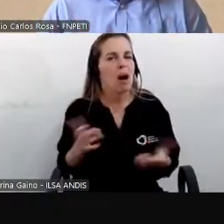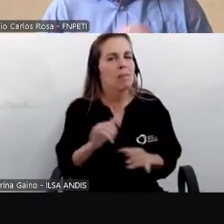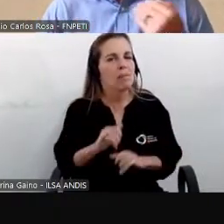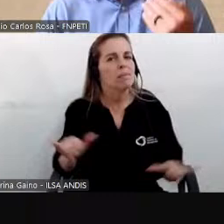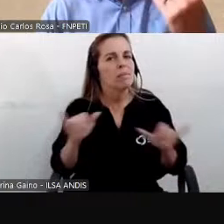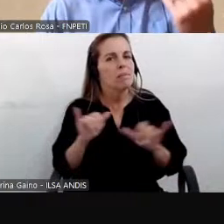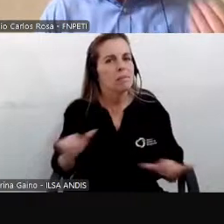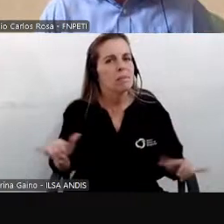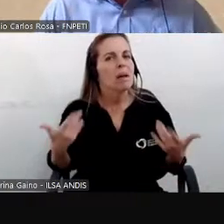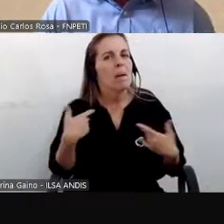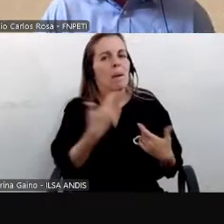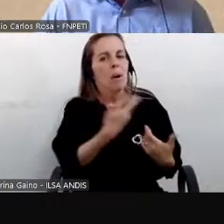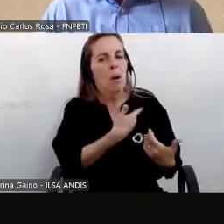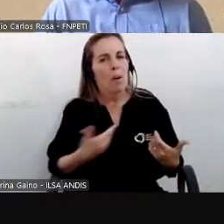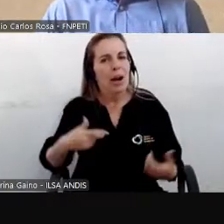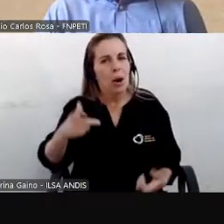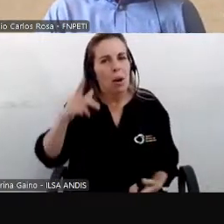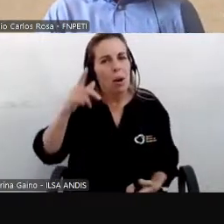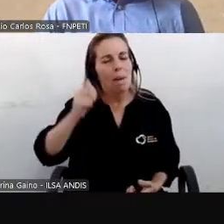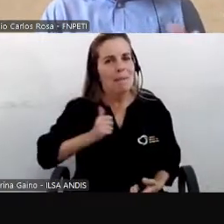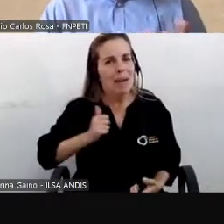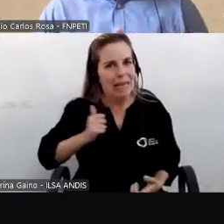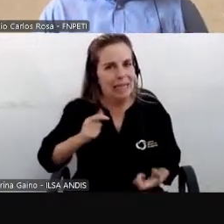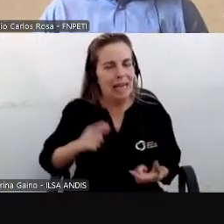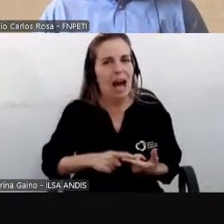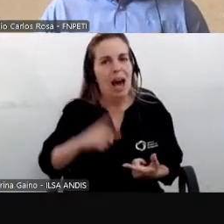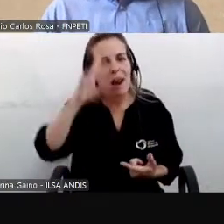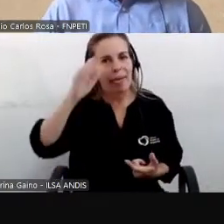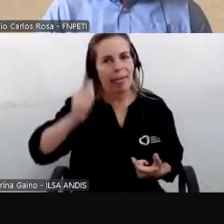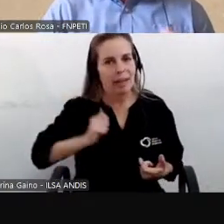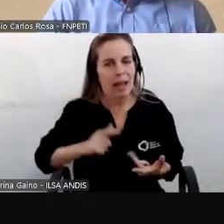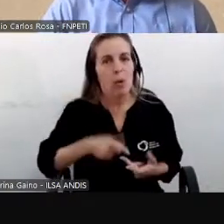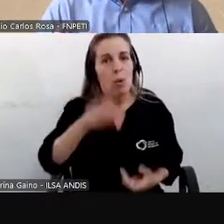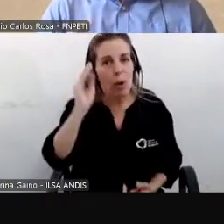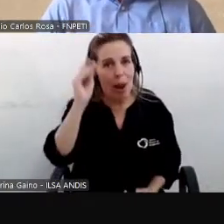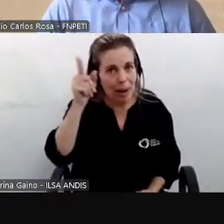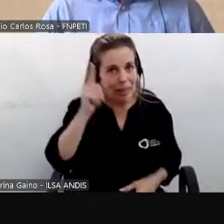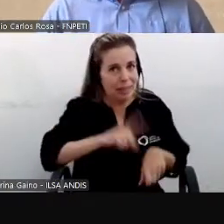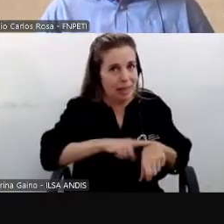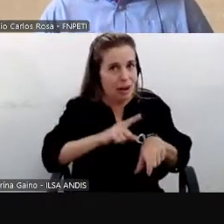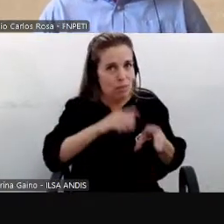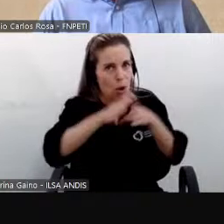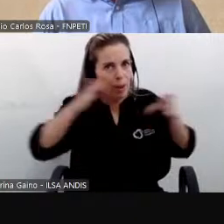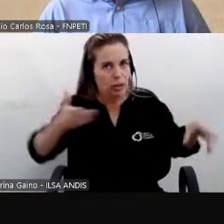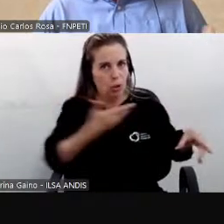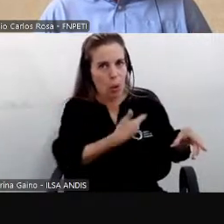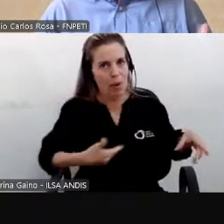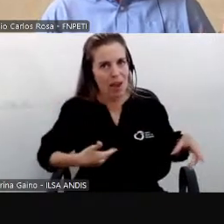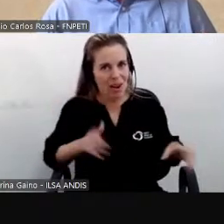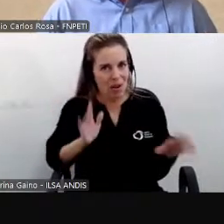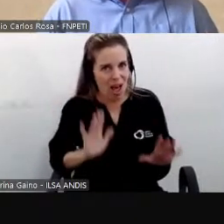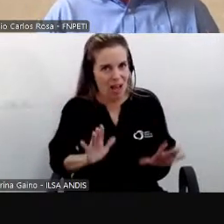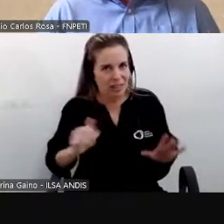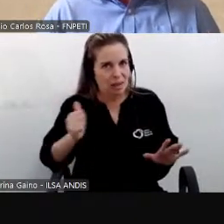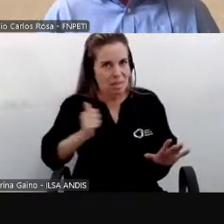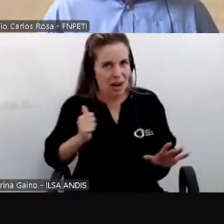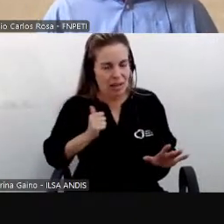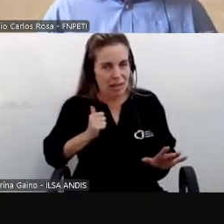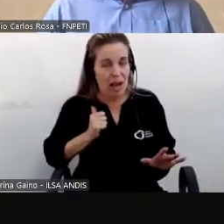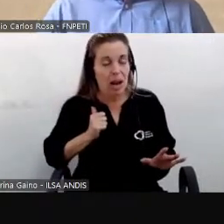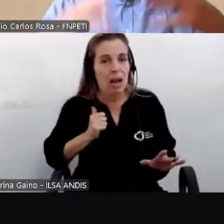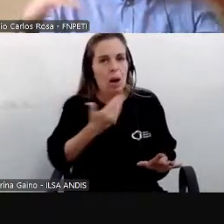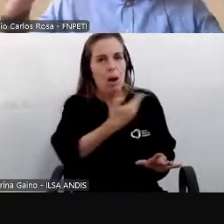started to promote or to have promotion policies. That was during the military